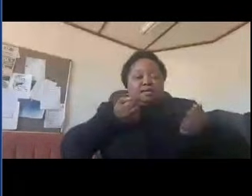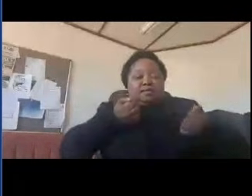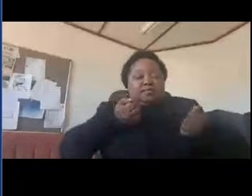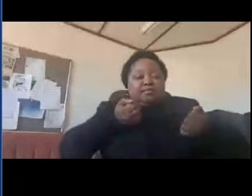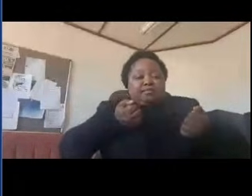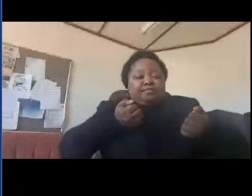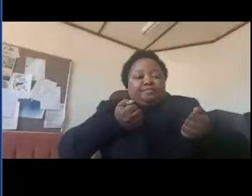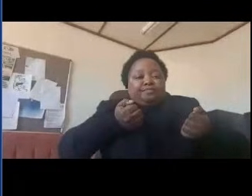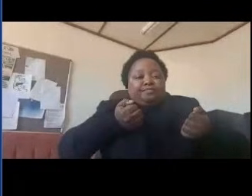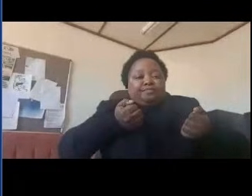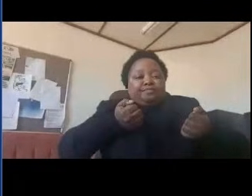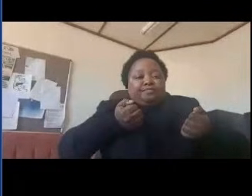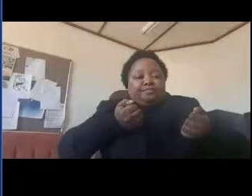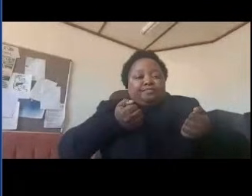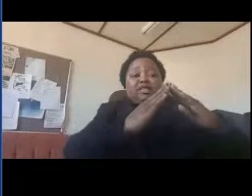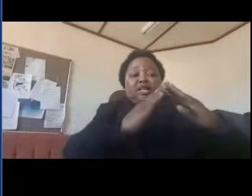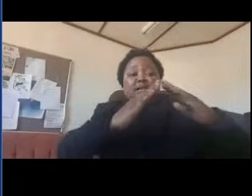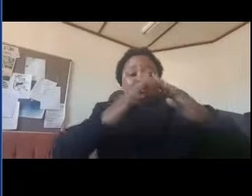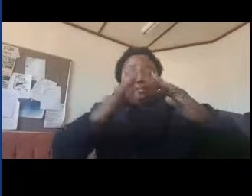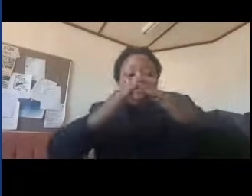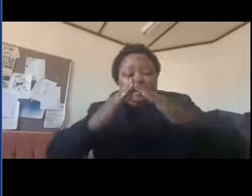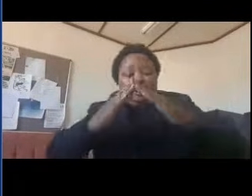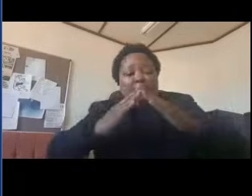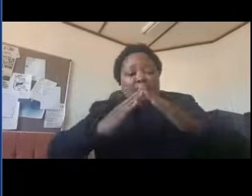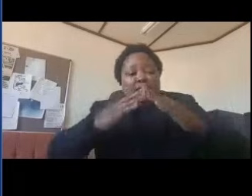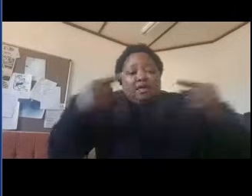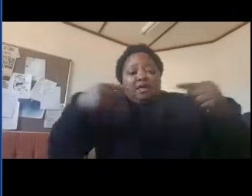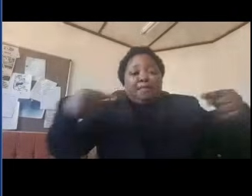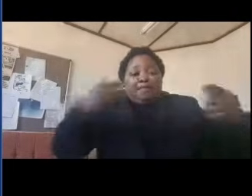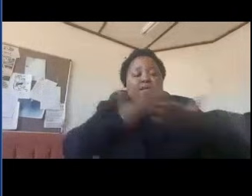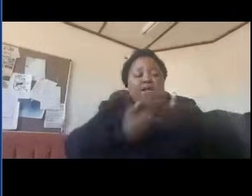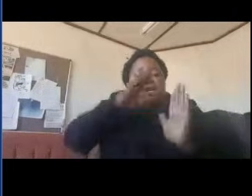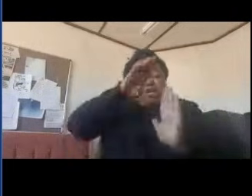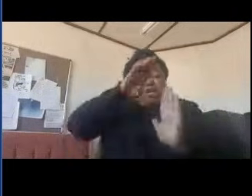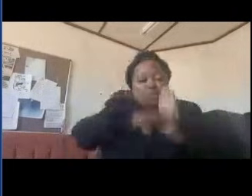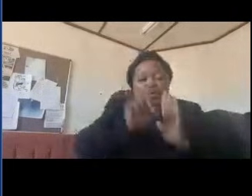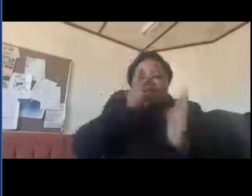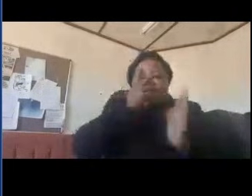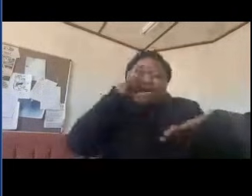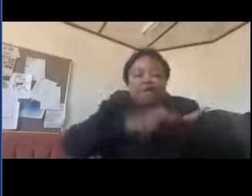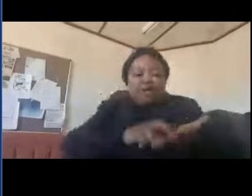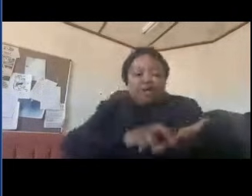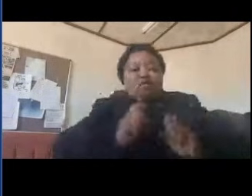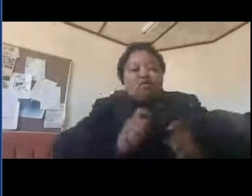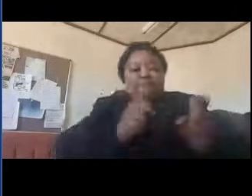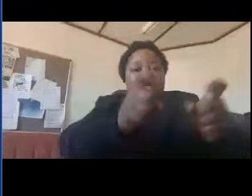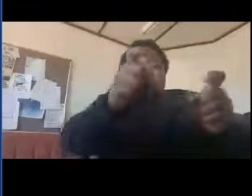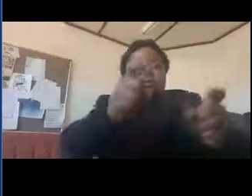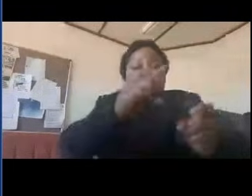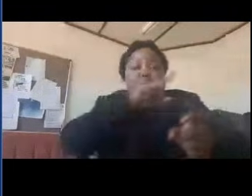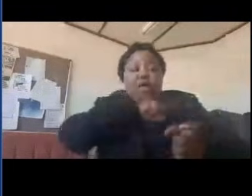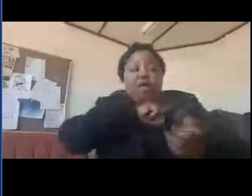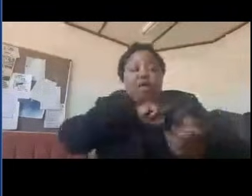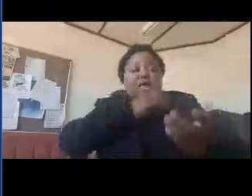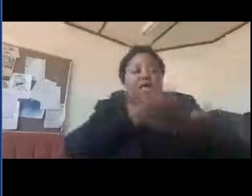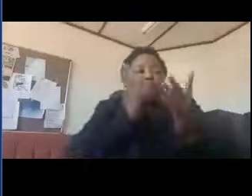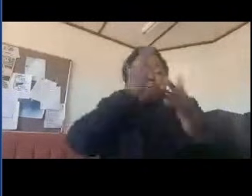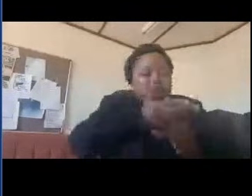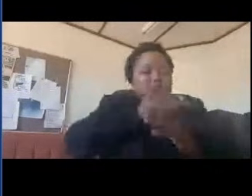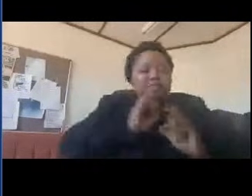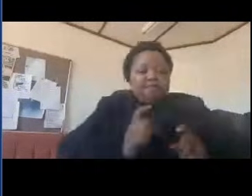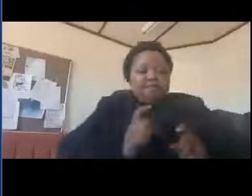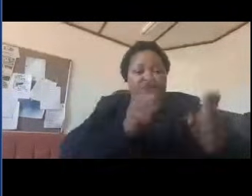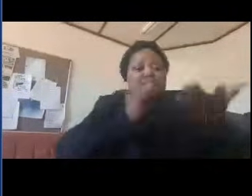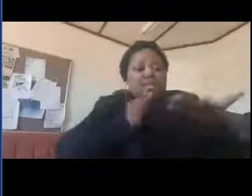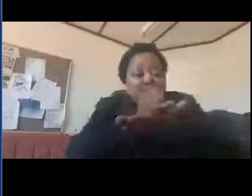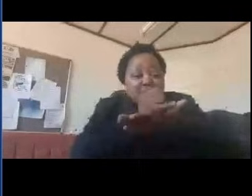gap, it reduces the need of emergency shelter by intervening early. The behavior gap, it changes the